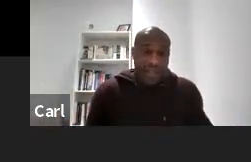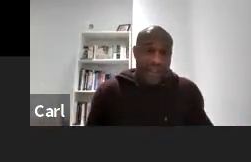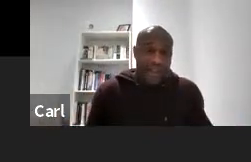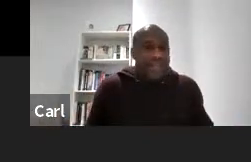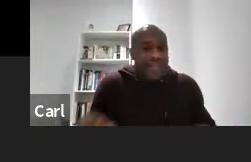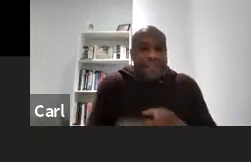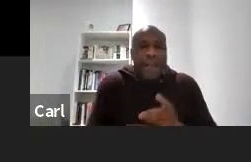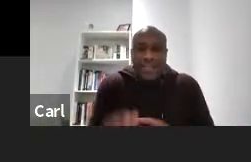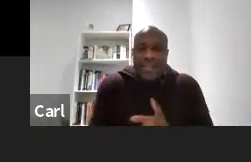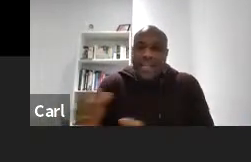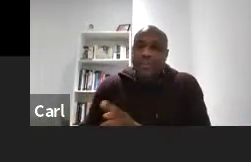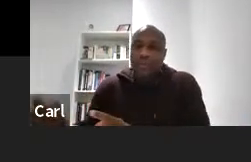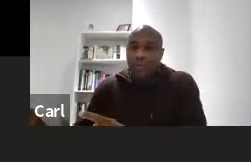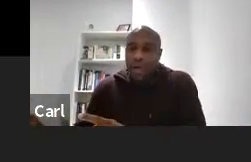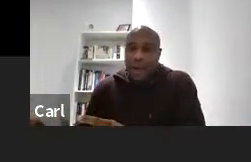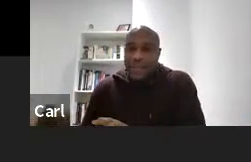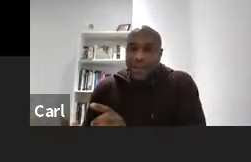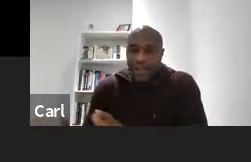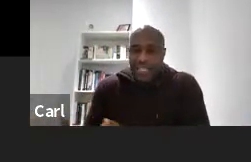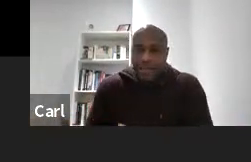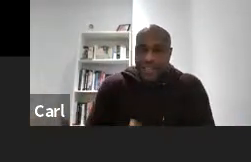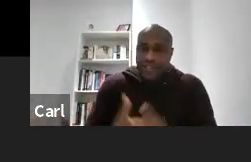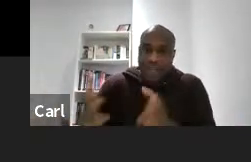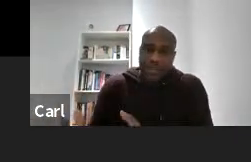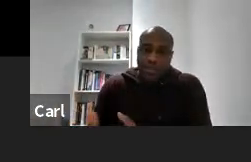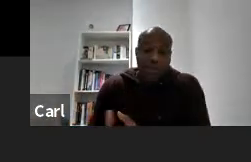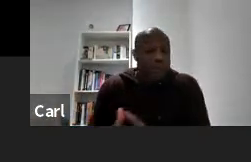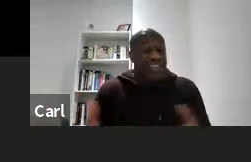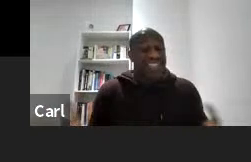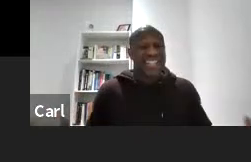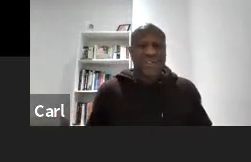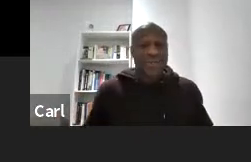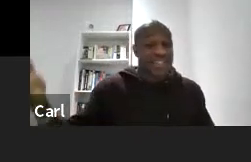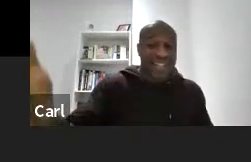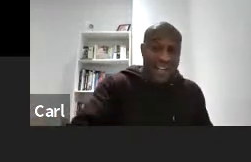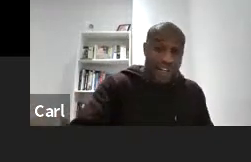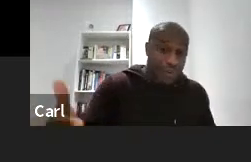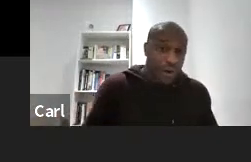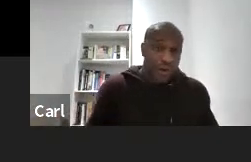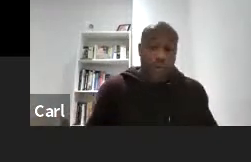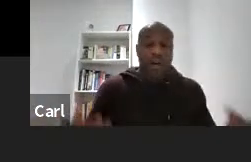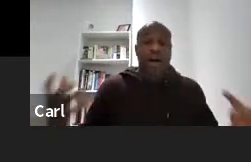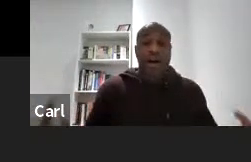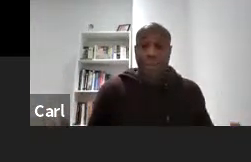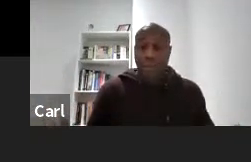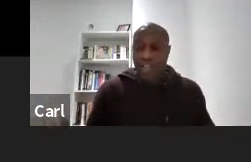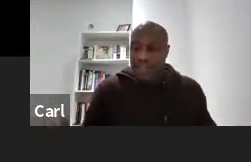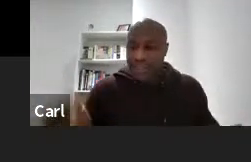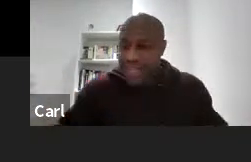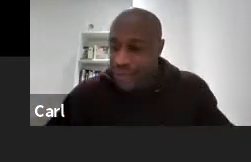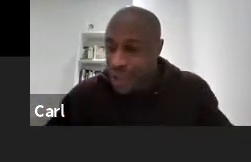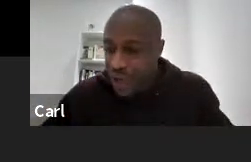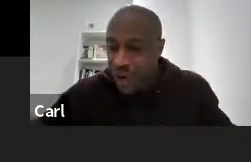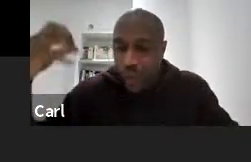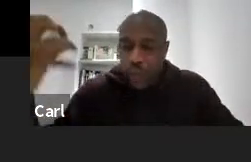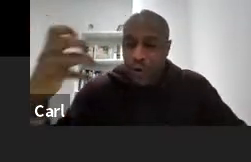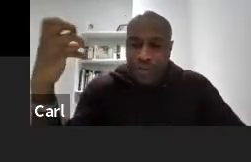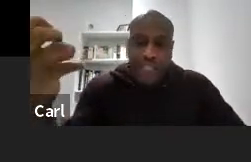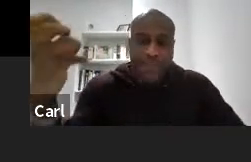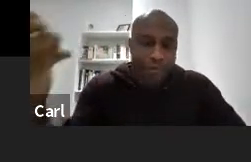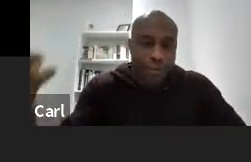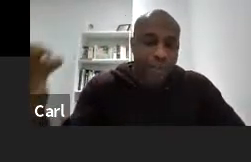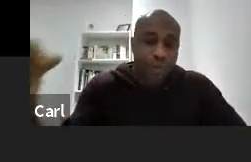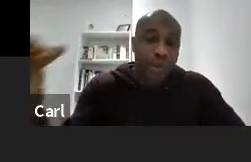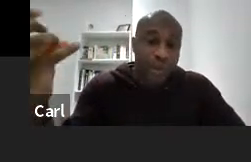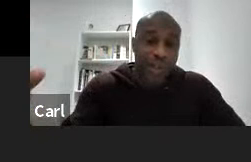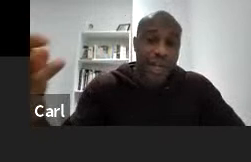product, then you may need a little technical experience to use some of the tools, but you can still use Lego or cardboard to demonstrate what